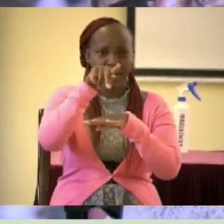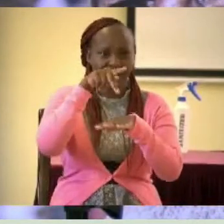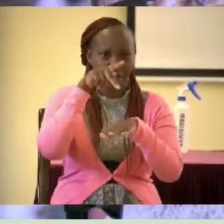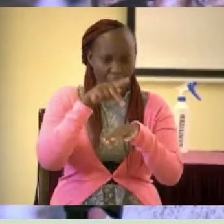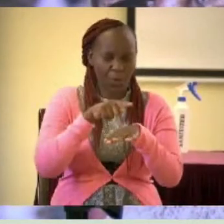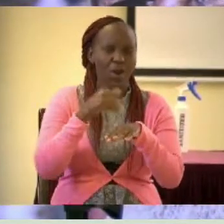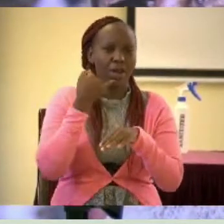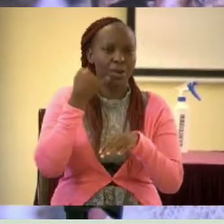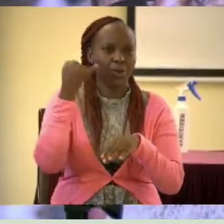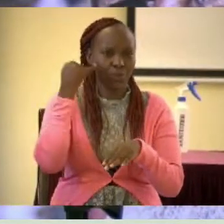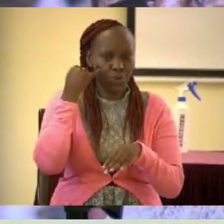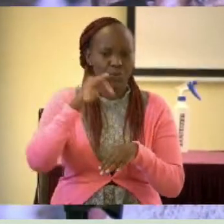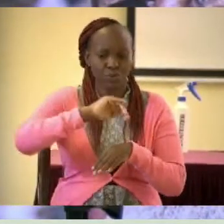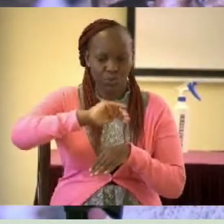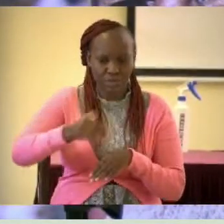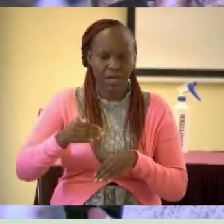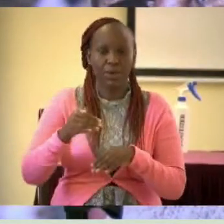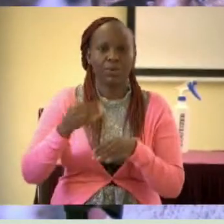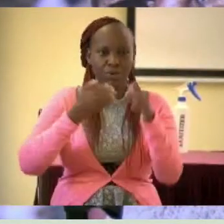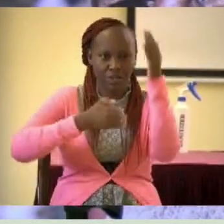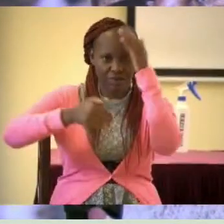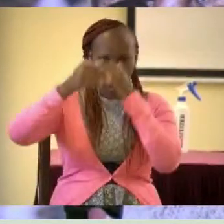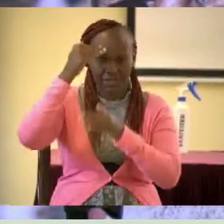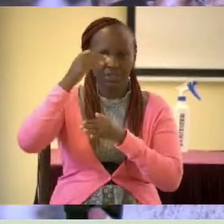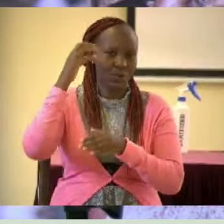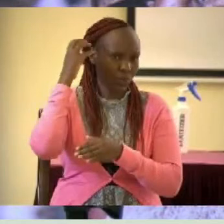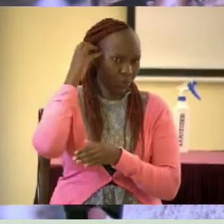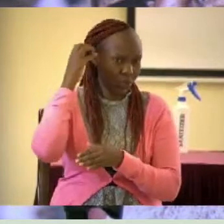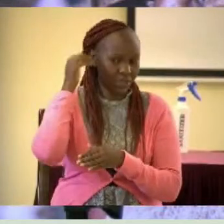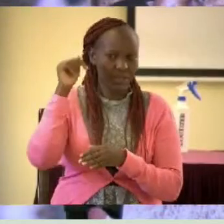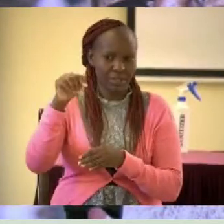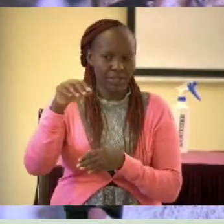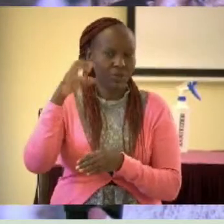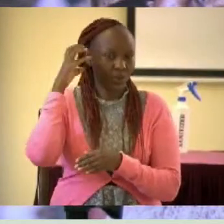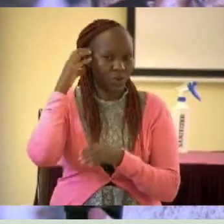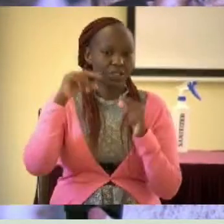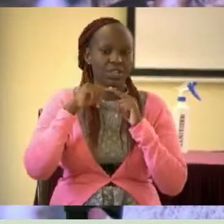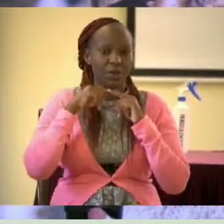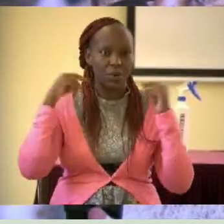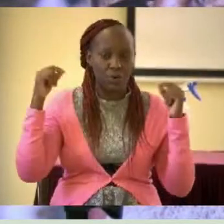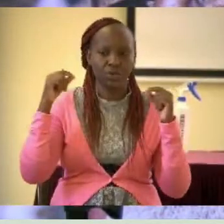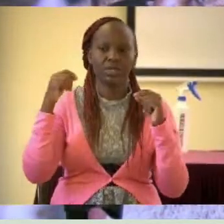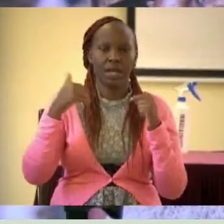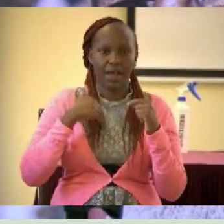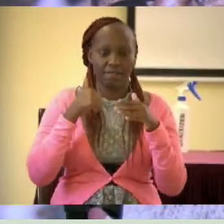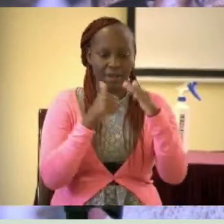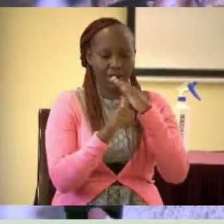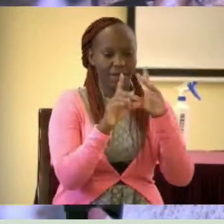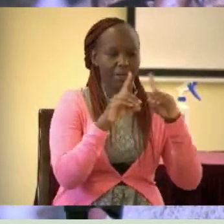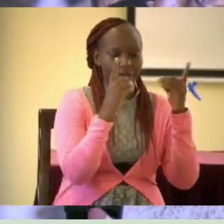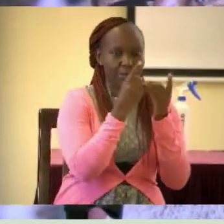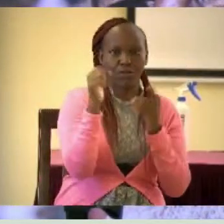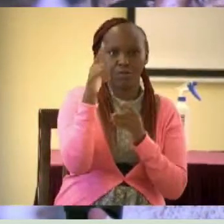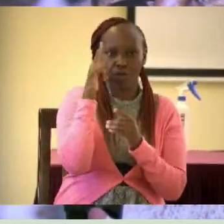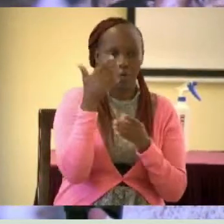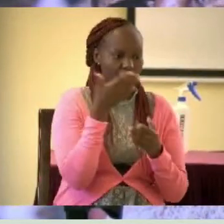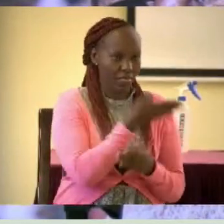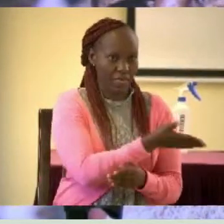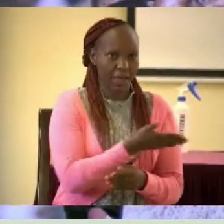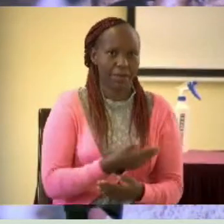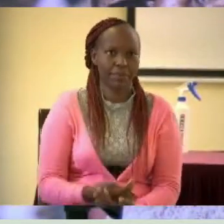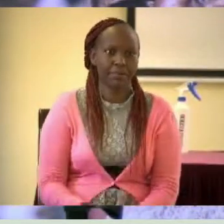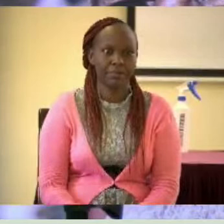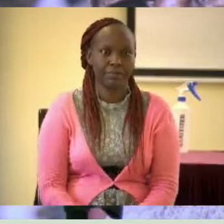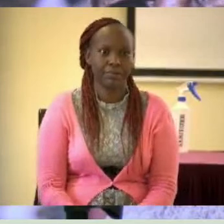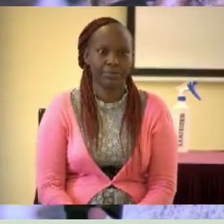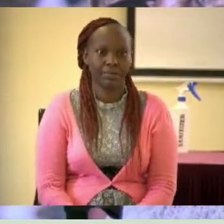Campus College. This is the college that hosts the Faculty of Law. But